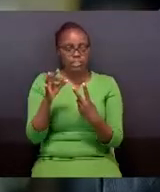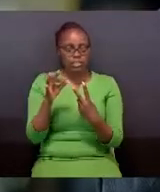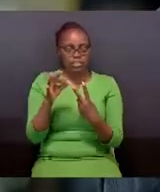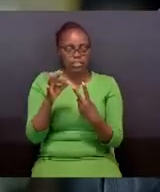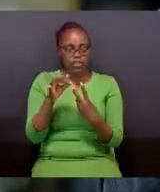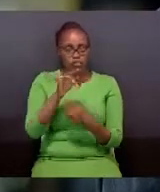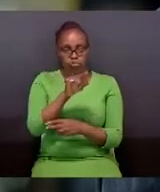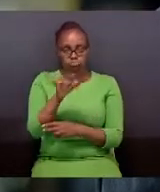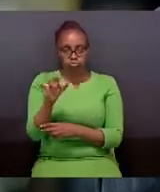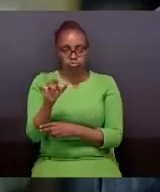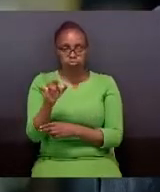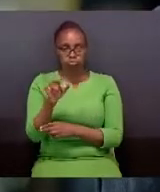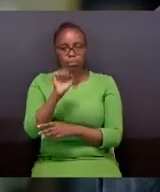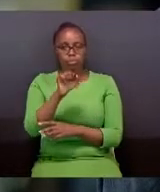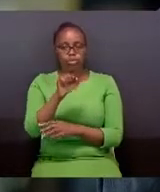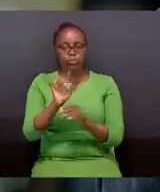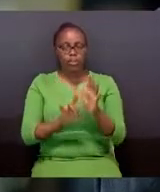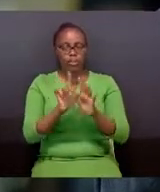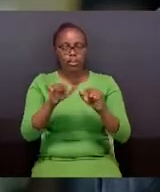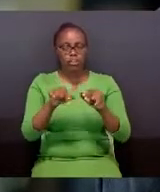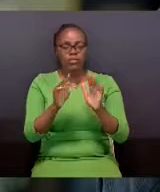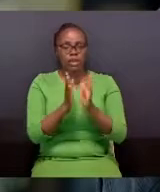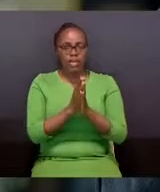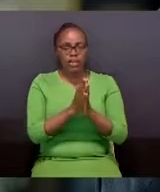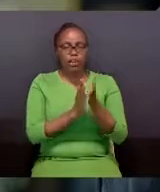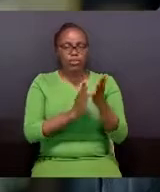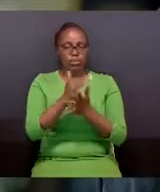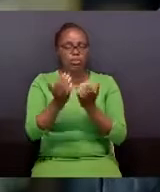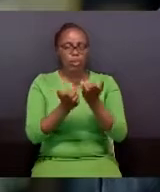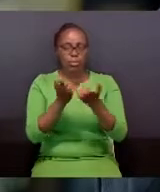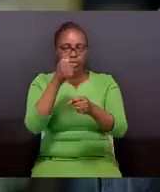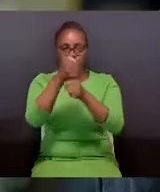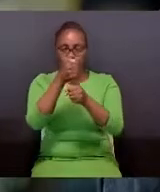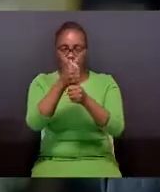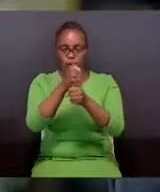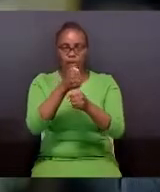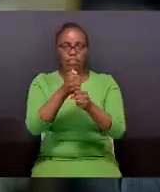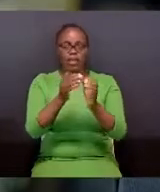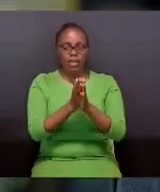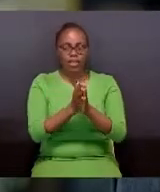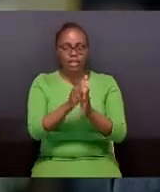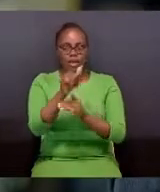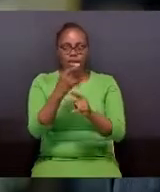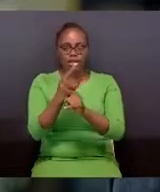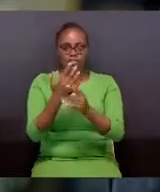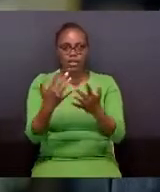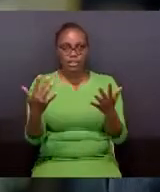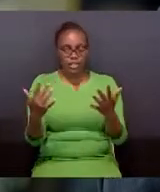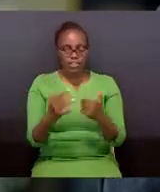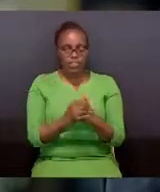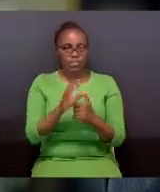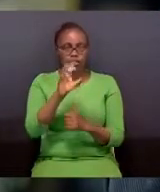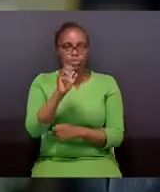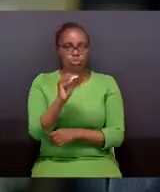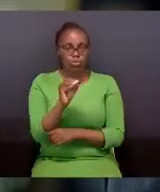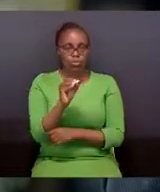to, for them develop themselves, do business, work, and so on and so forth. So